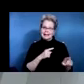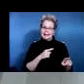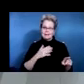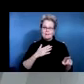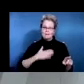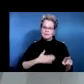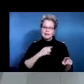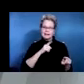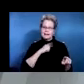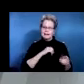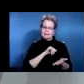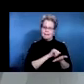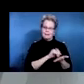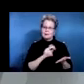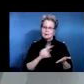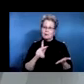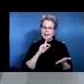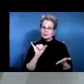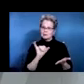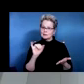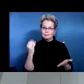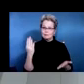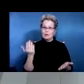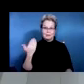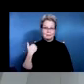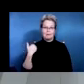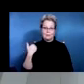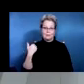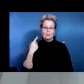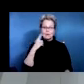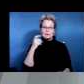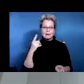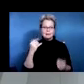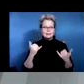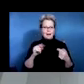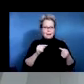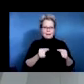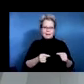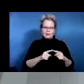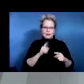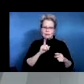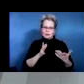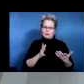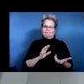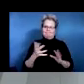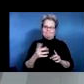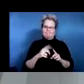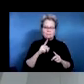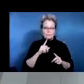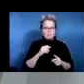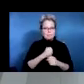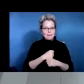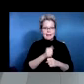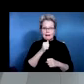position of working in the warehouse, um, due to his physical impairments. And it's not safe. Um, we could discuss accommodations all day,